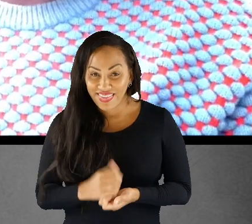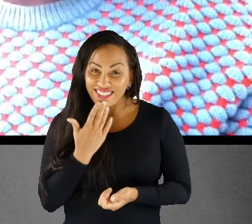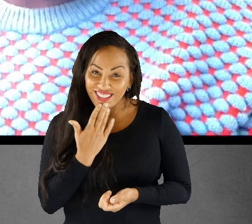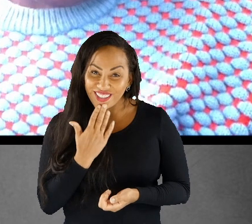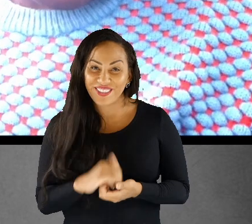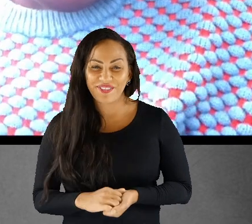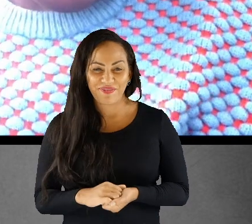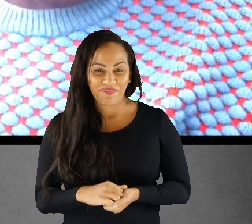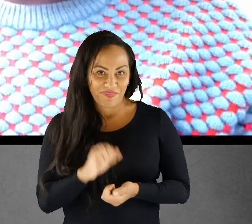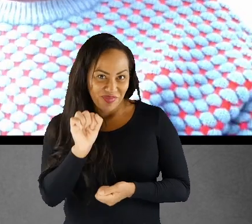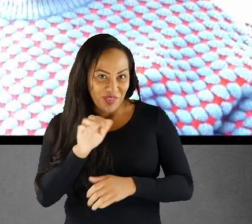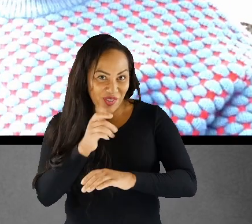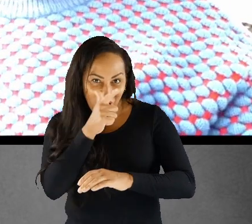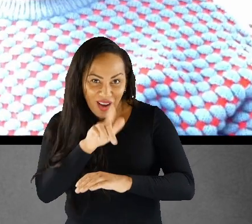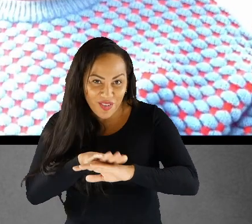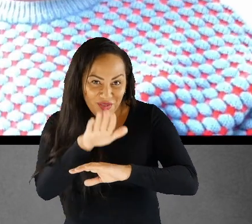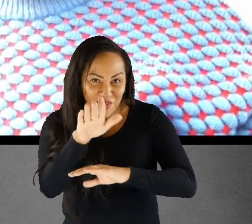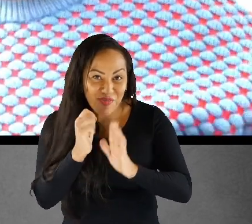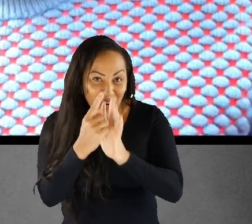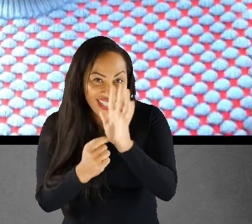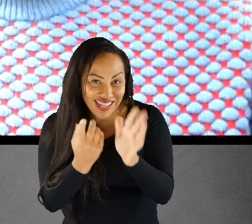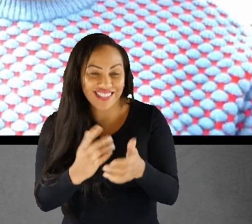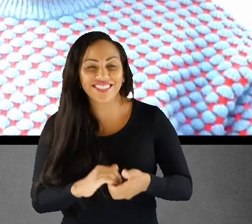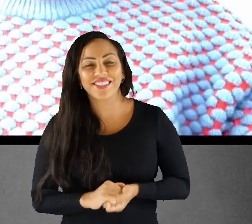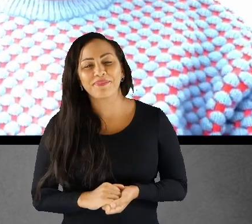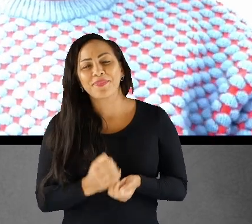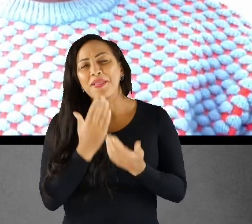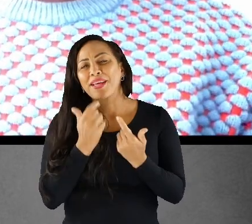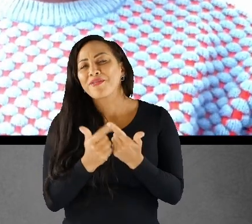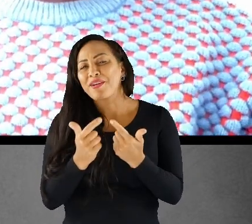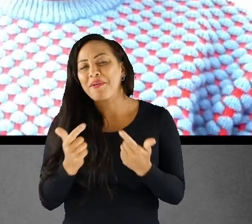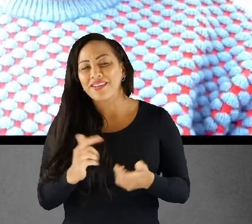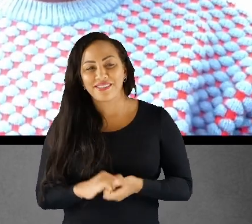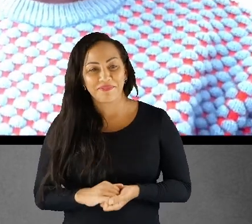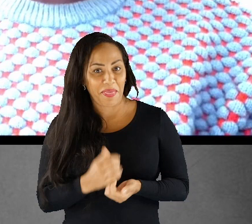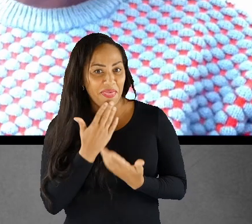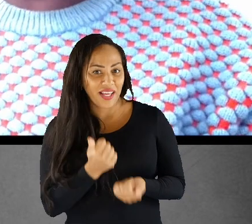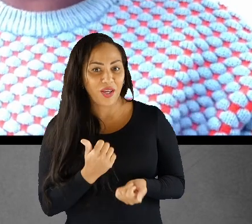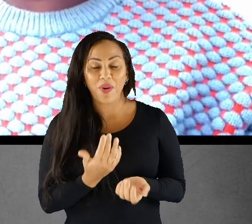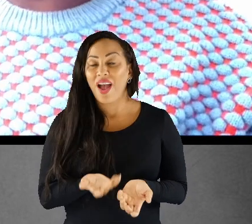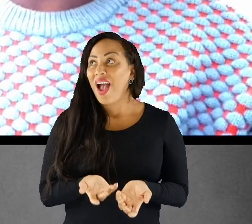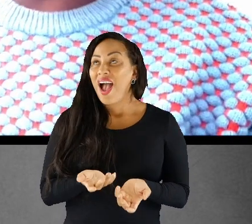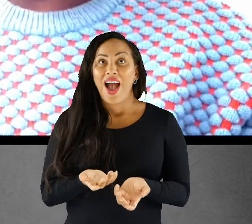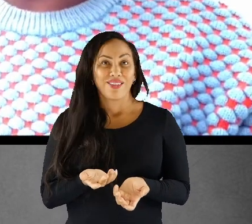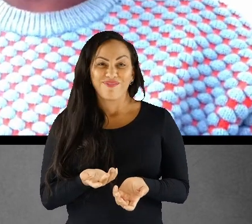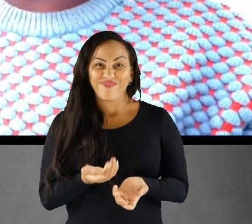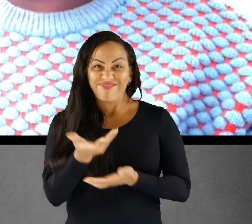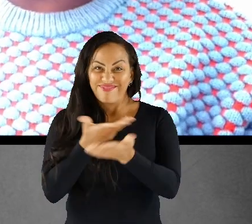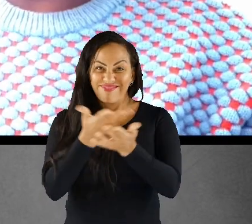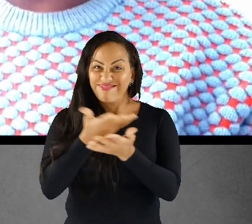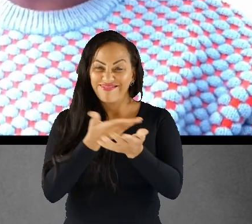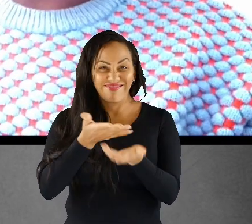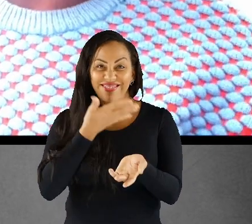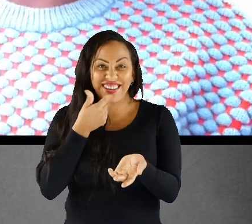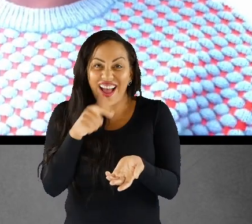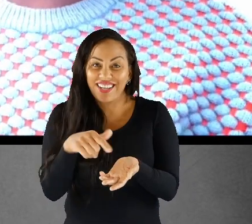the best with your future projects. Yeah. Thanks very much. Thank you. That was really nice,